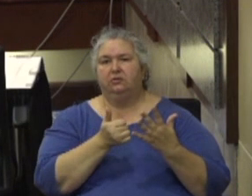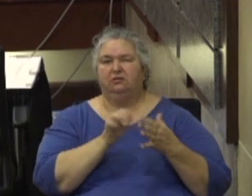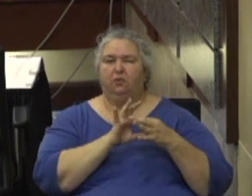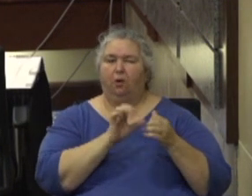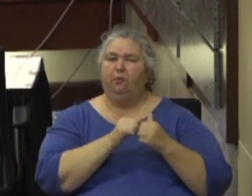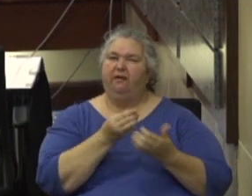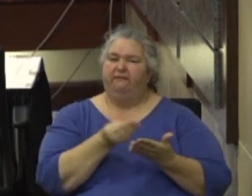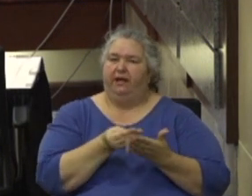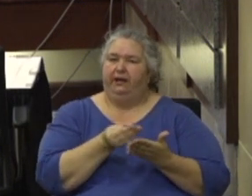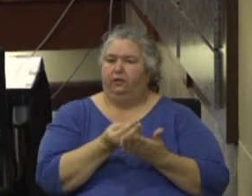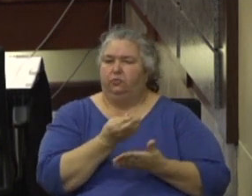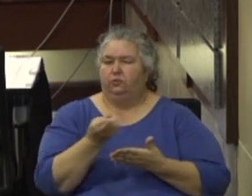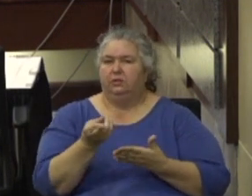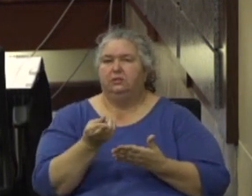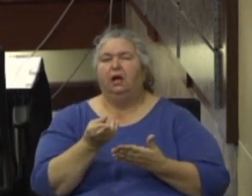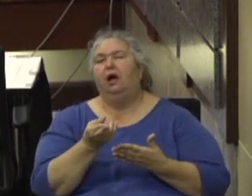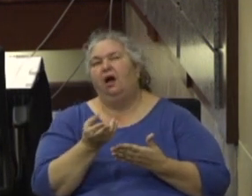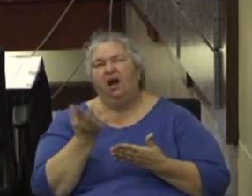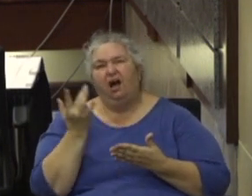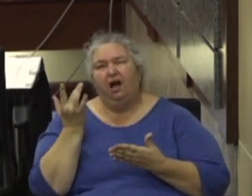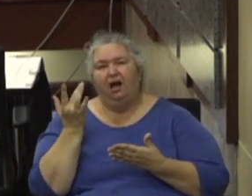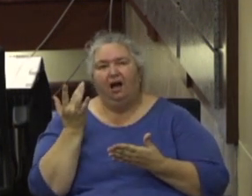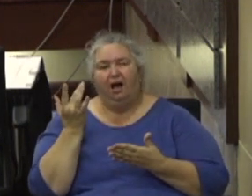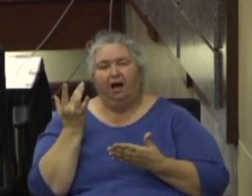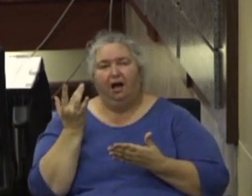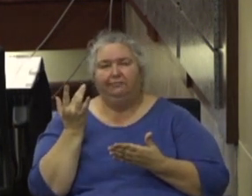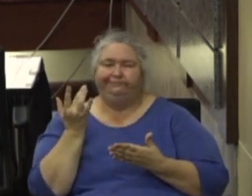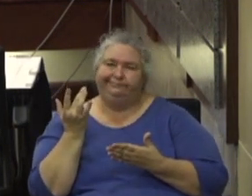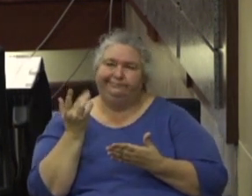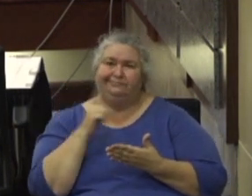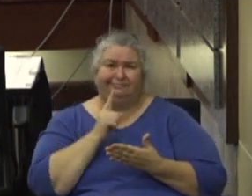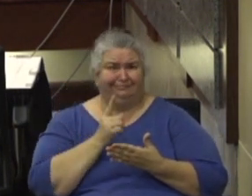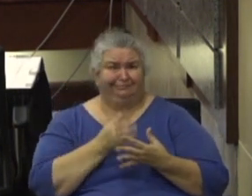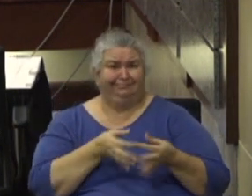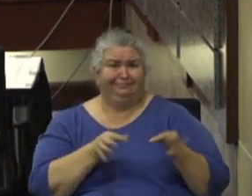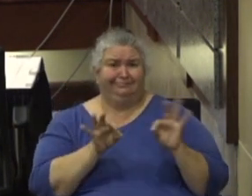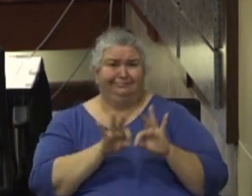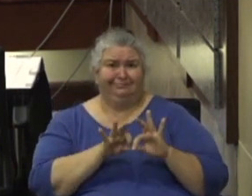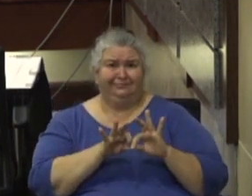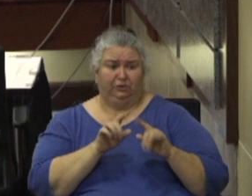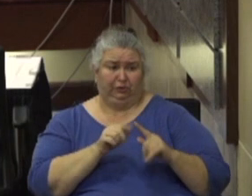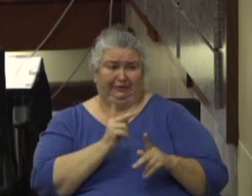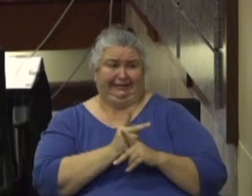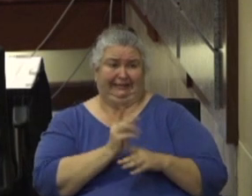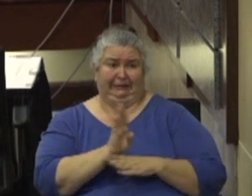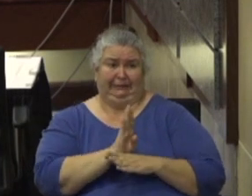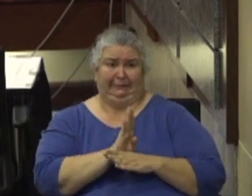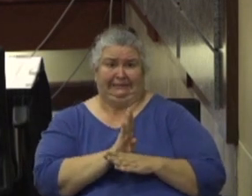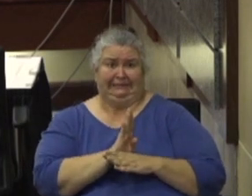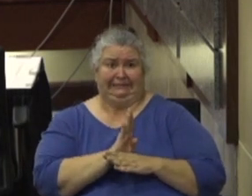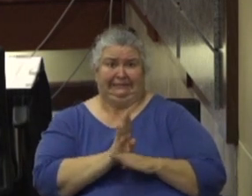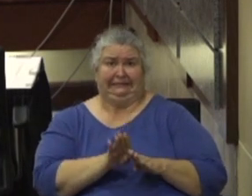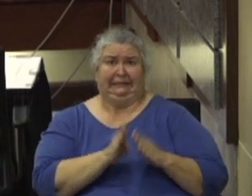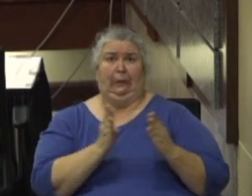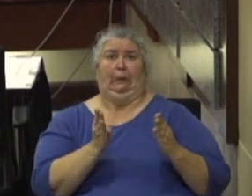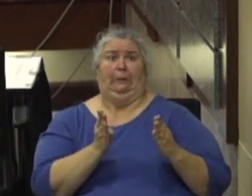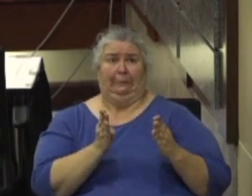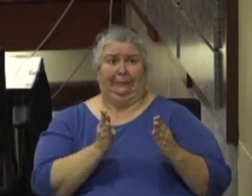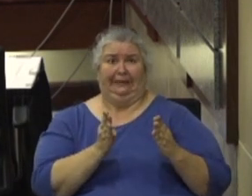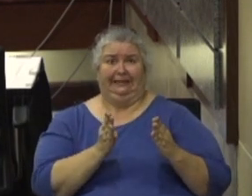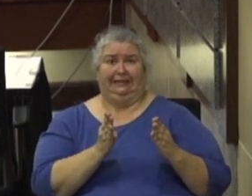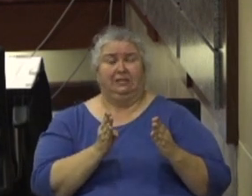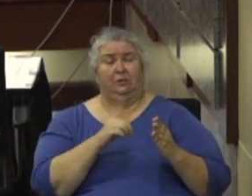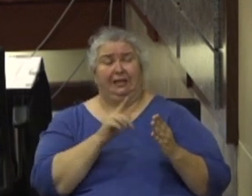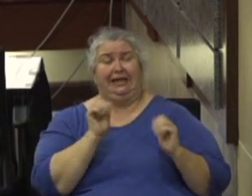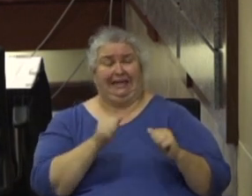resources, partly because it is so critical to keep these businesses afloat so there's capacity for